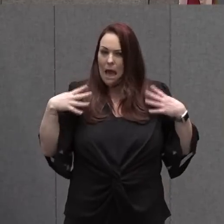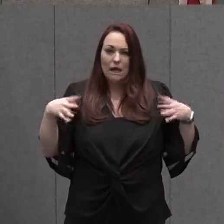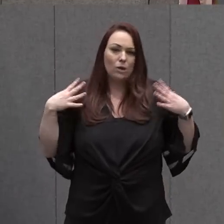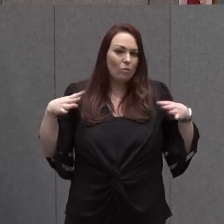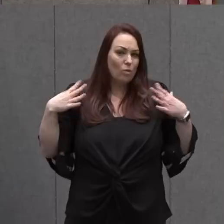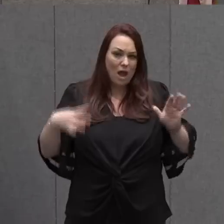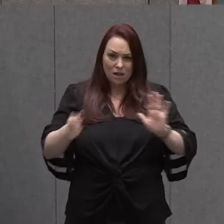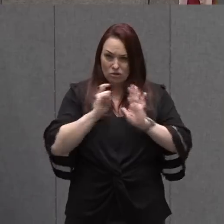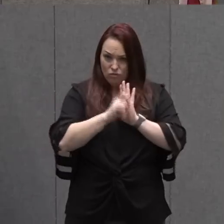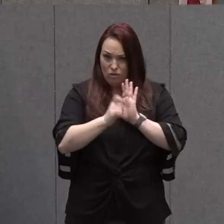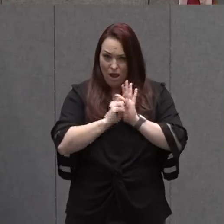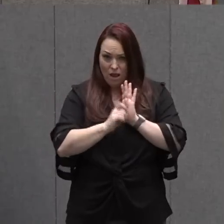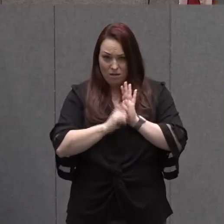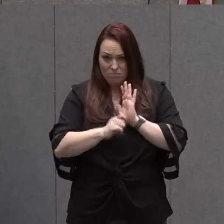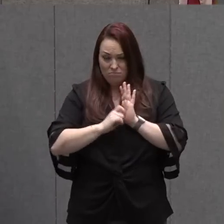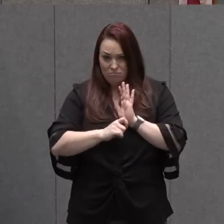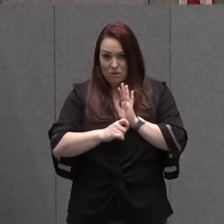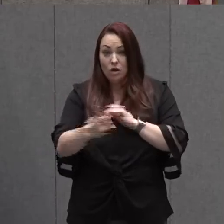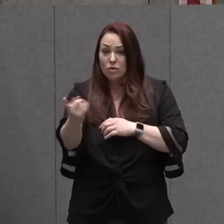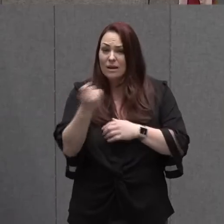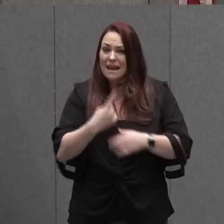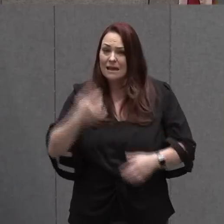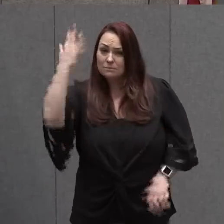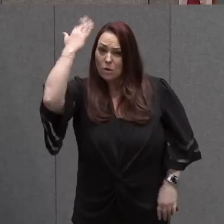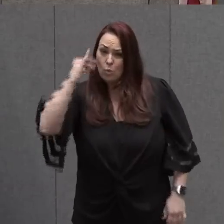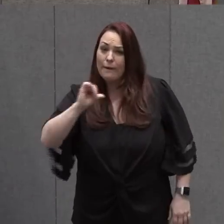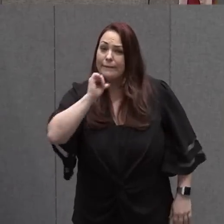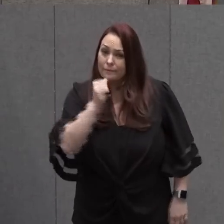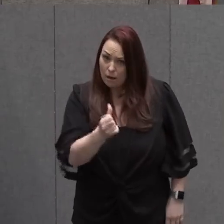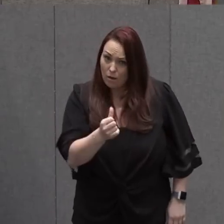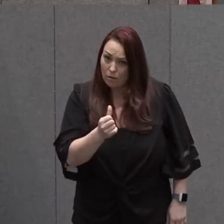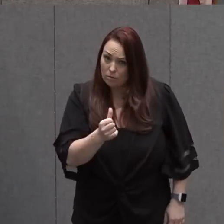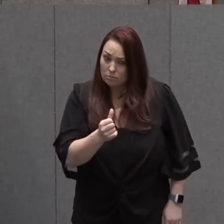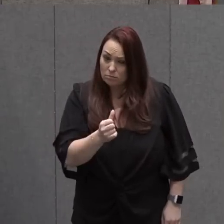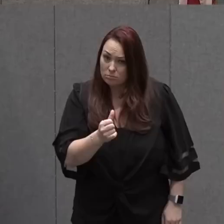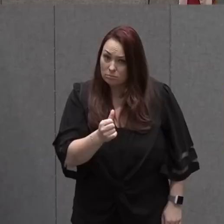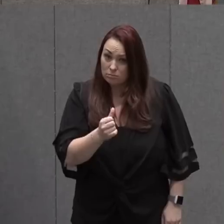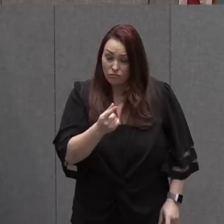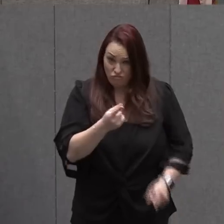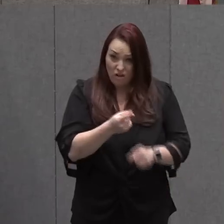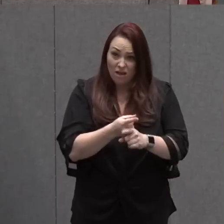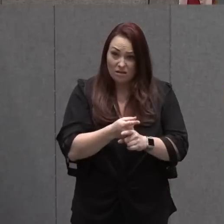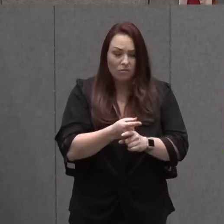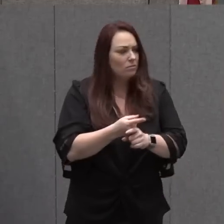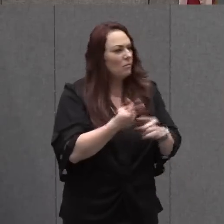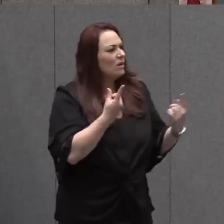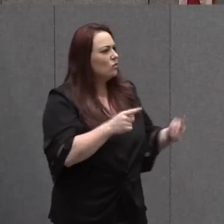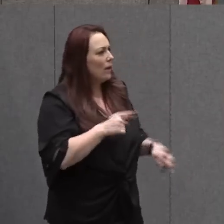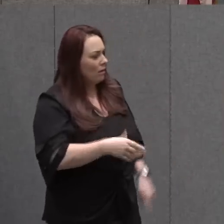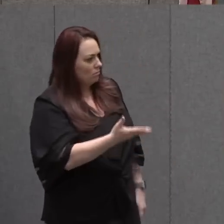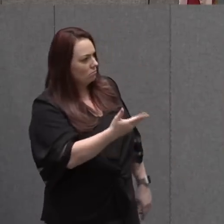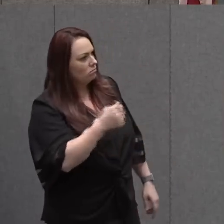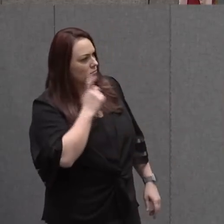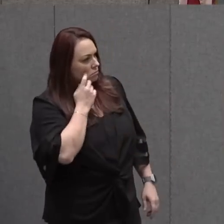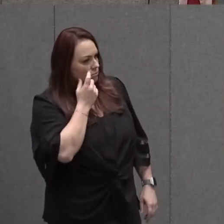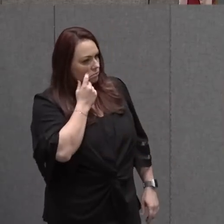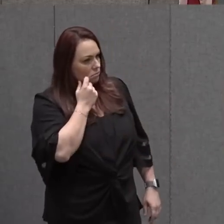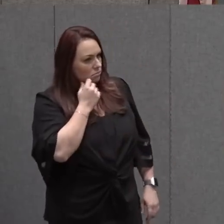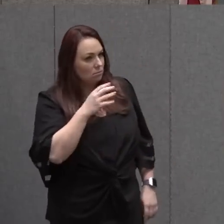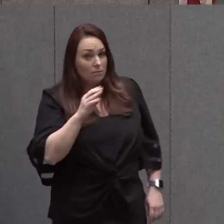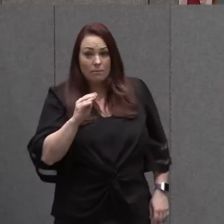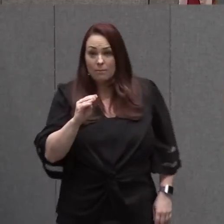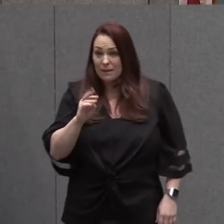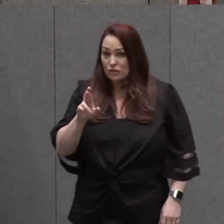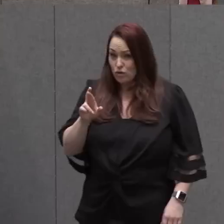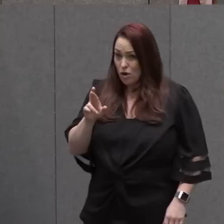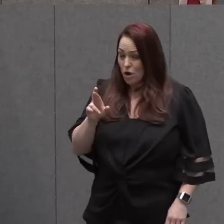it. You're going to ask me, why not, right? What's going on here? So Mr. R,